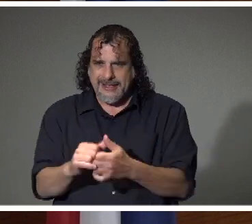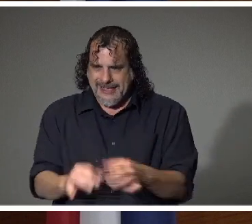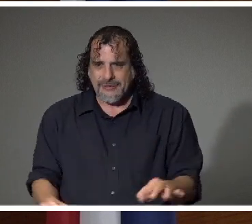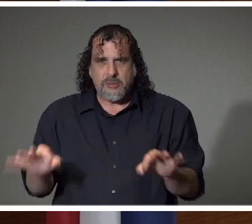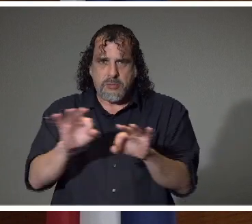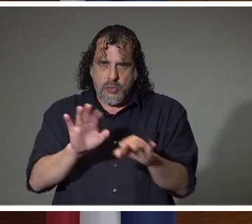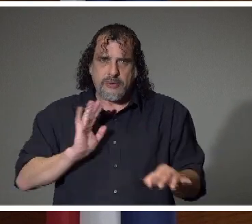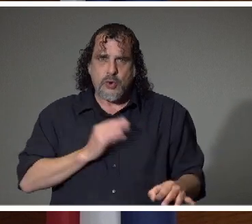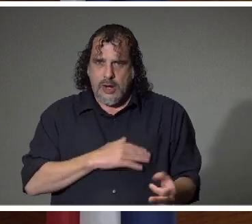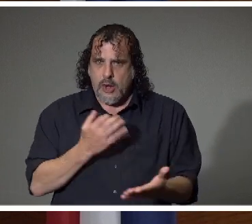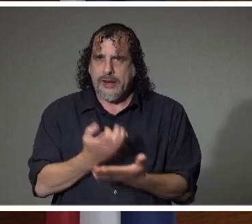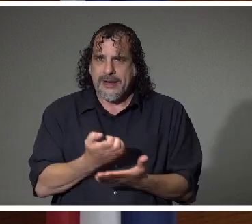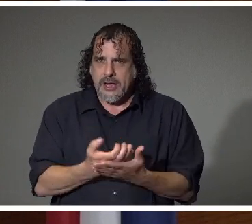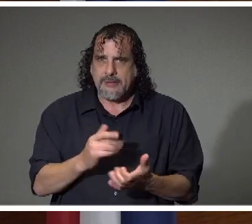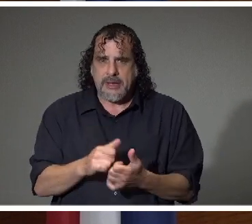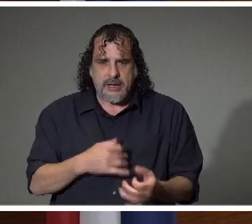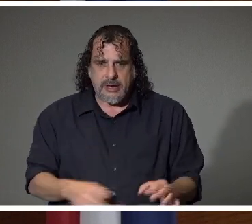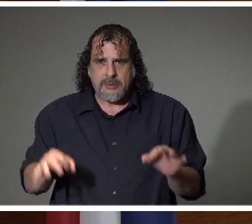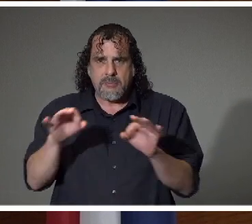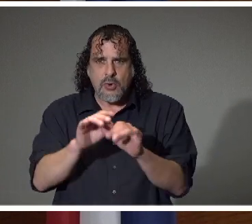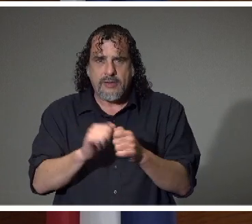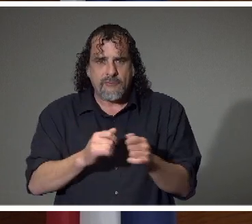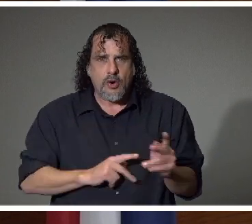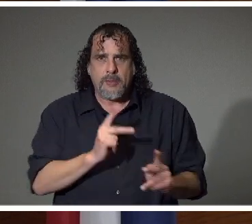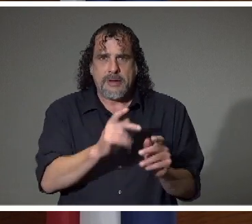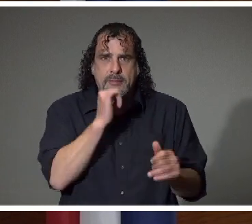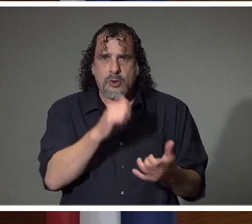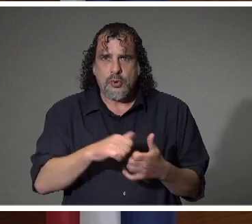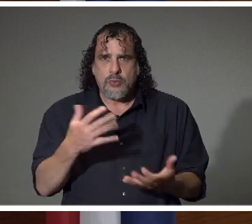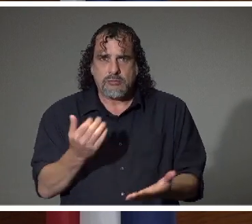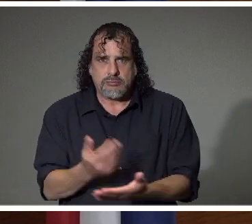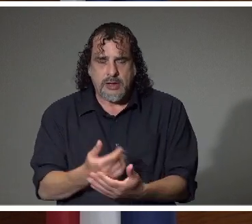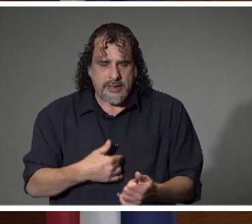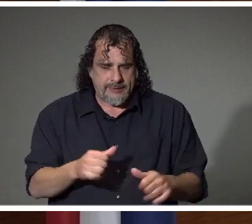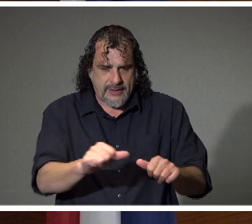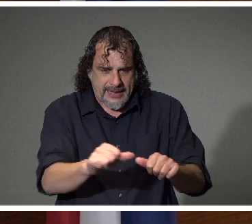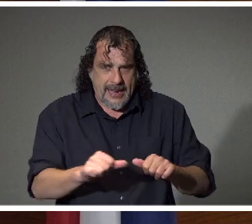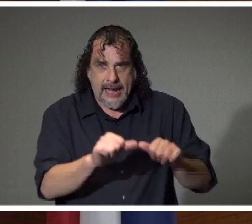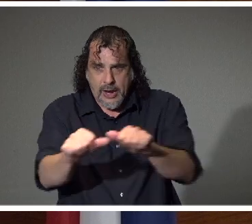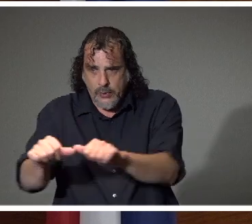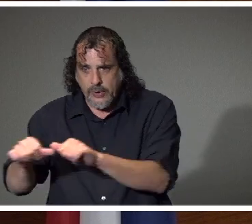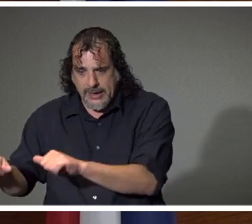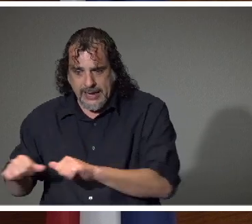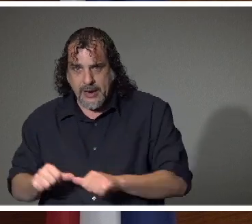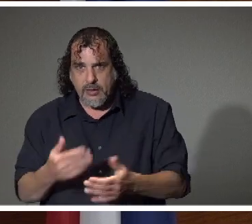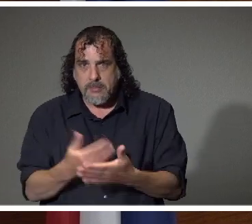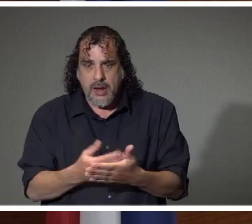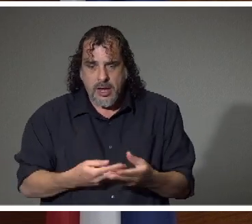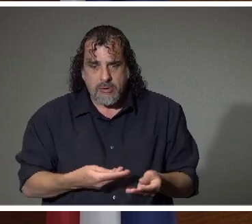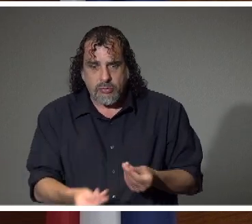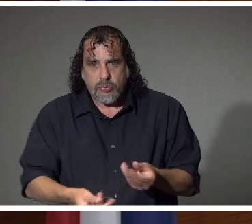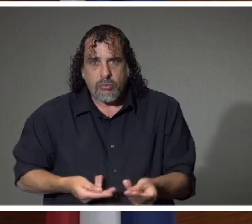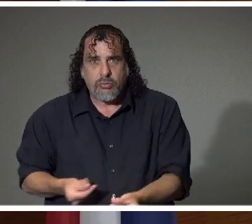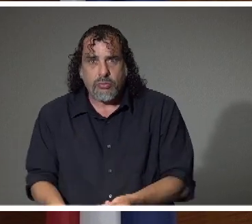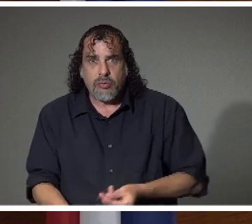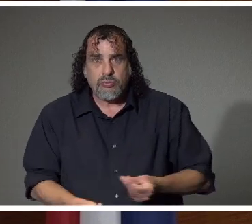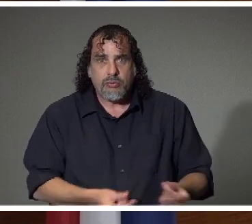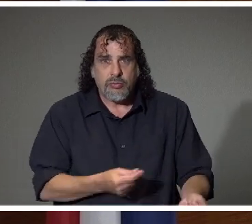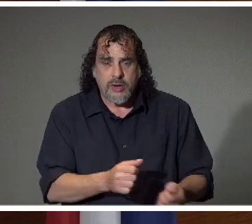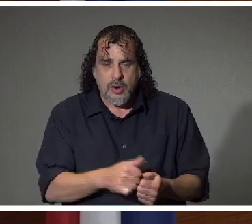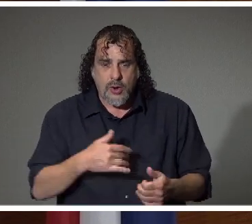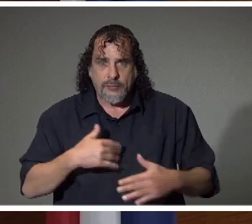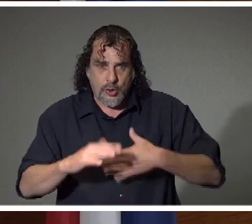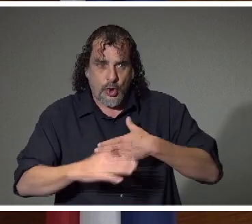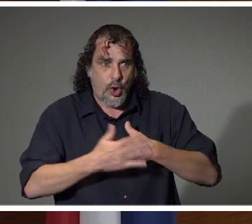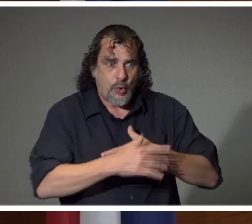critically important to the revenue streams, particularly of the local governments, Dave, as you well know, on the Mississippi Gulf Coast. And so